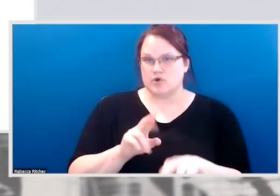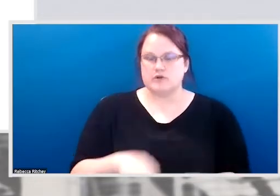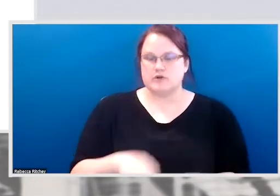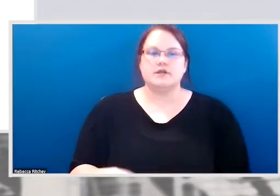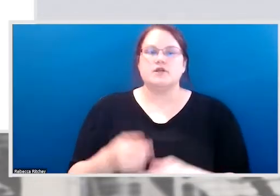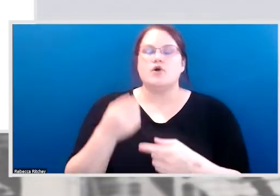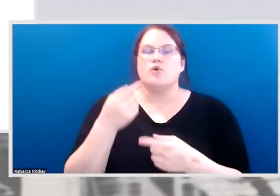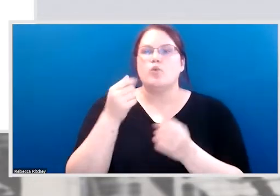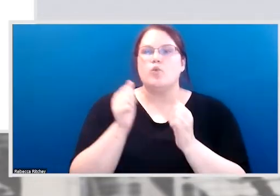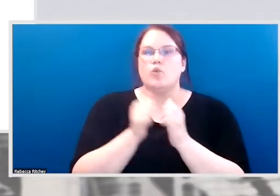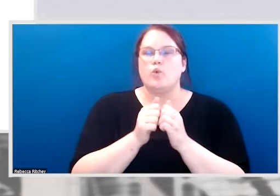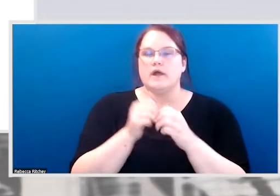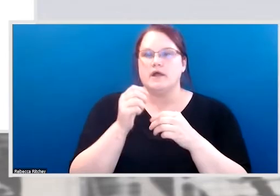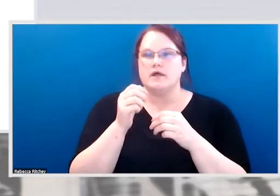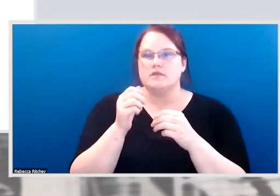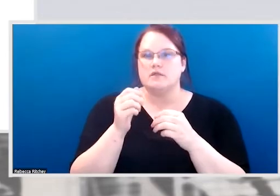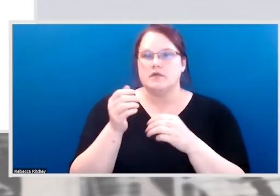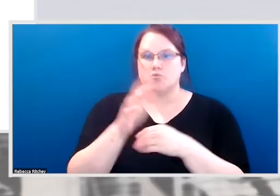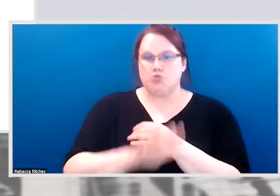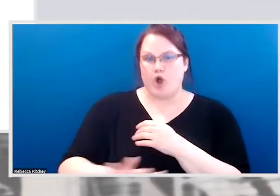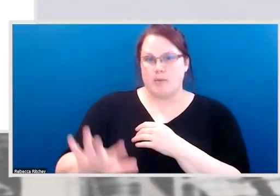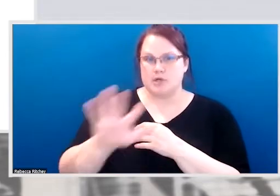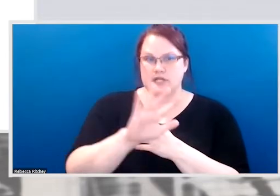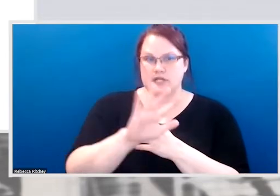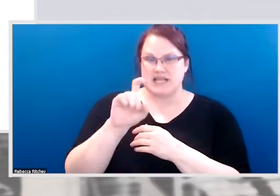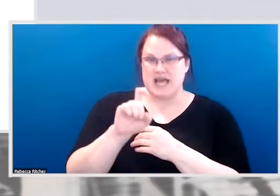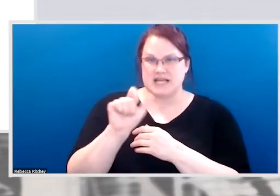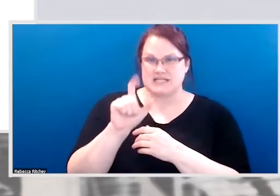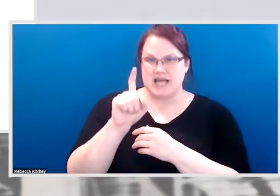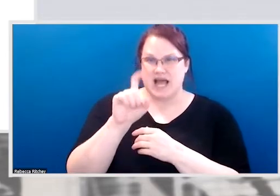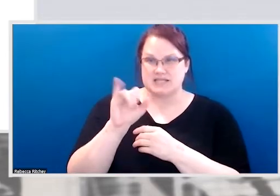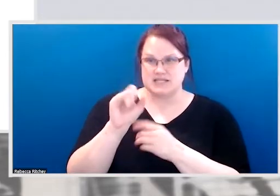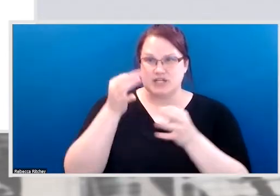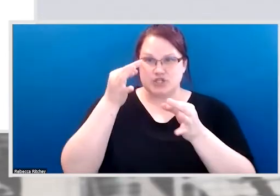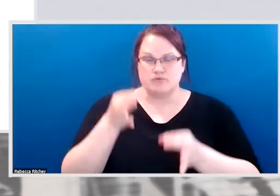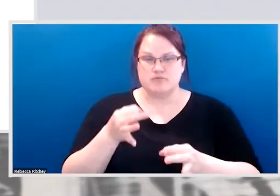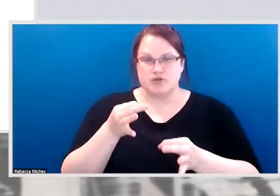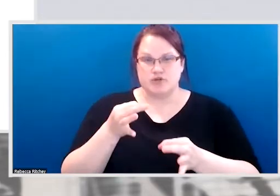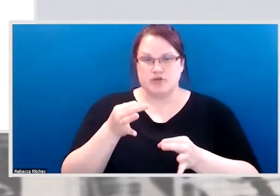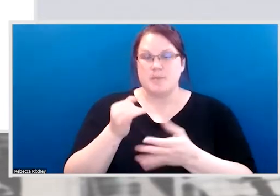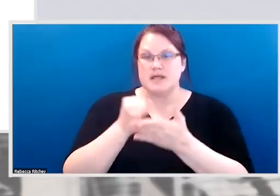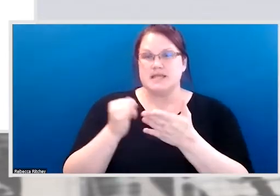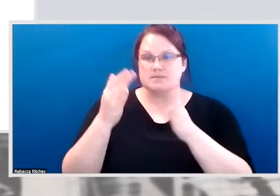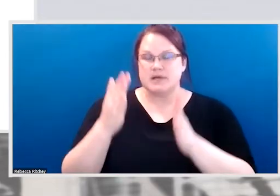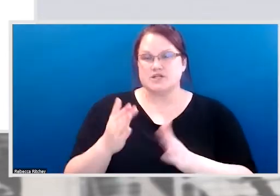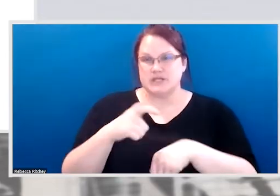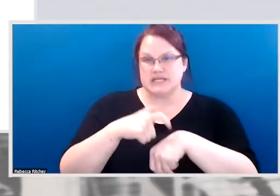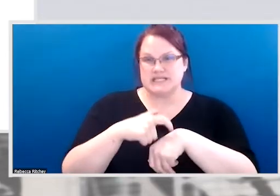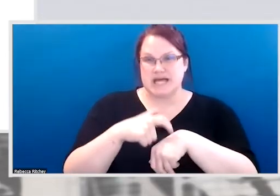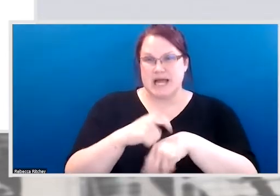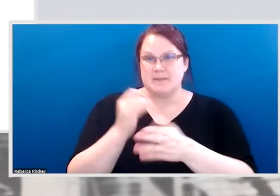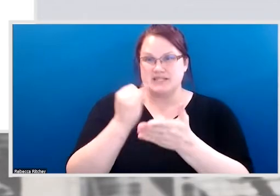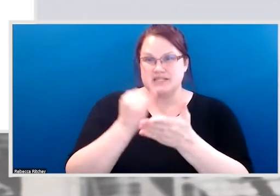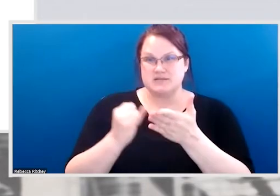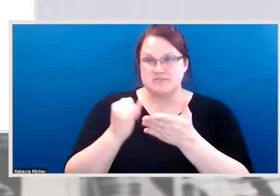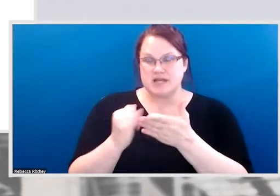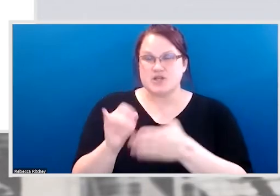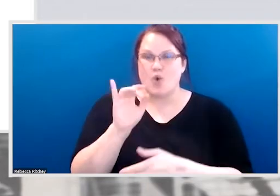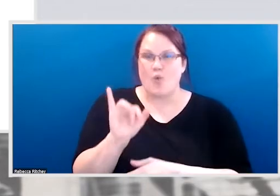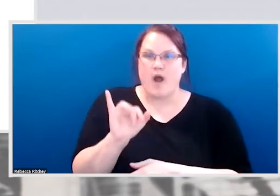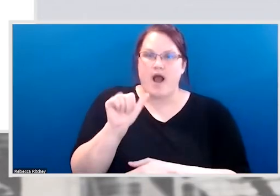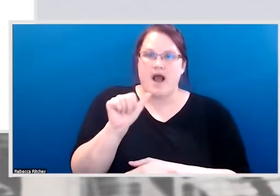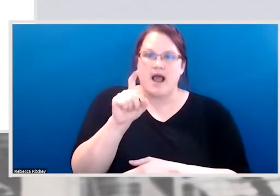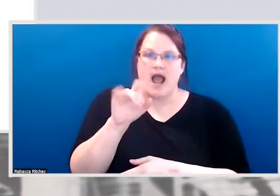property. On the x-axis here is the actual property score determined by the inspector at the time of the inspection, and the y-axis is